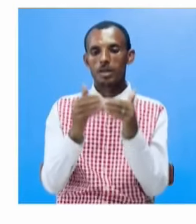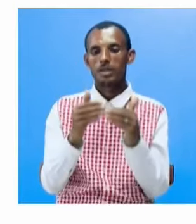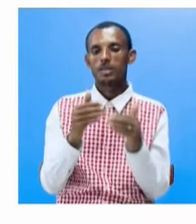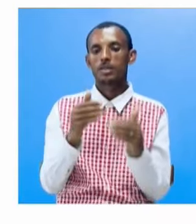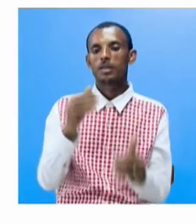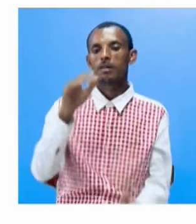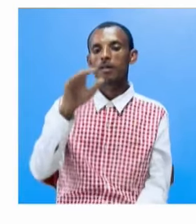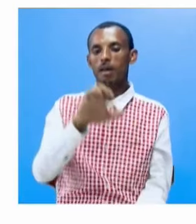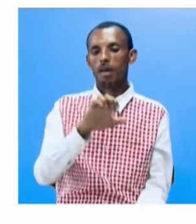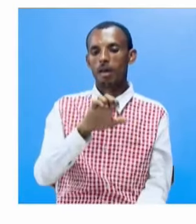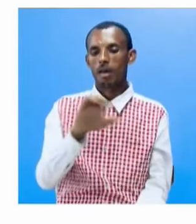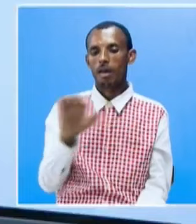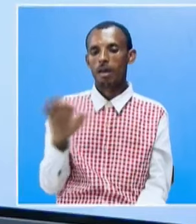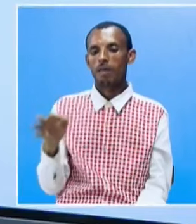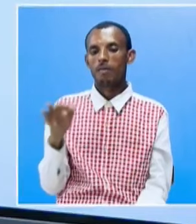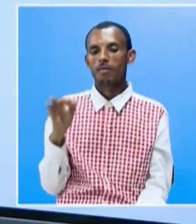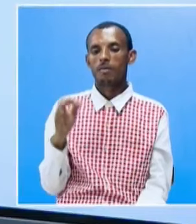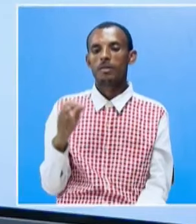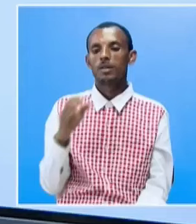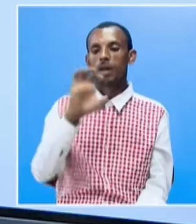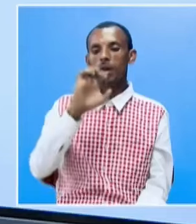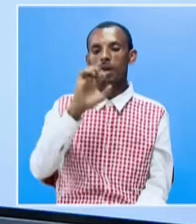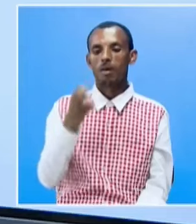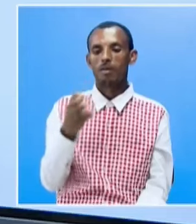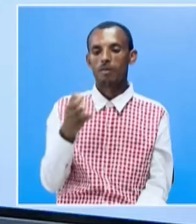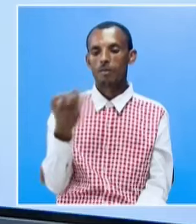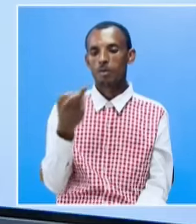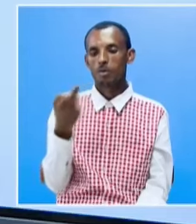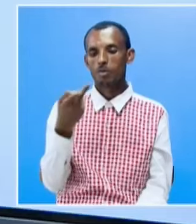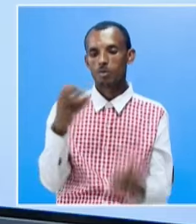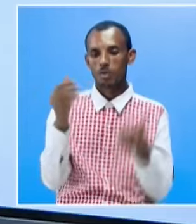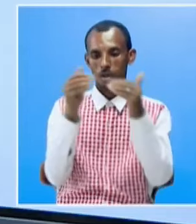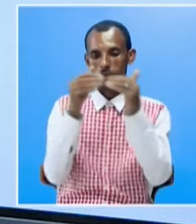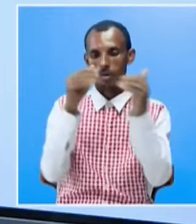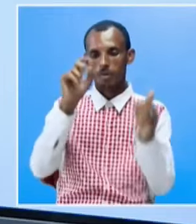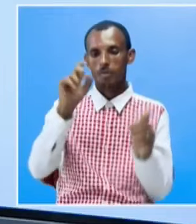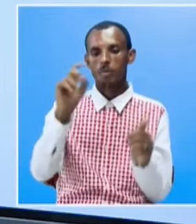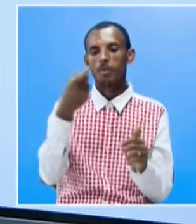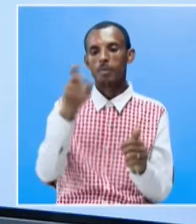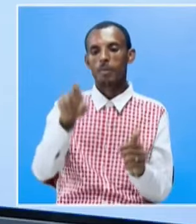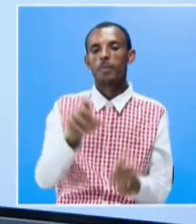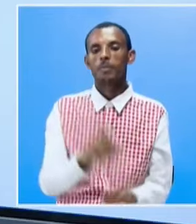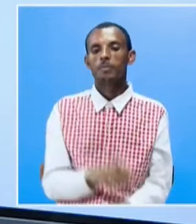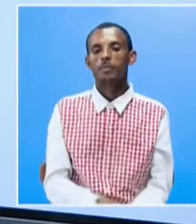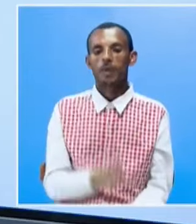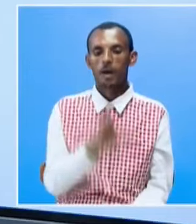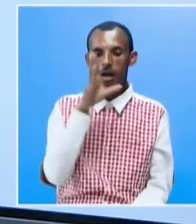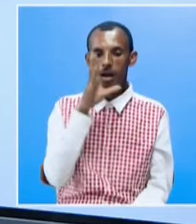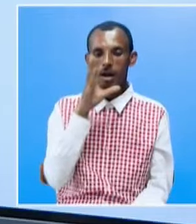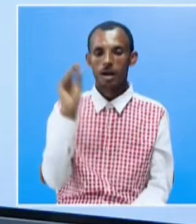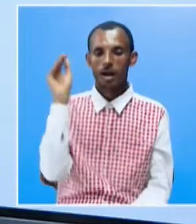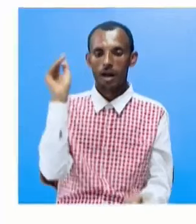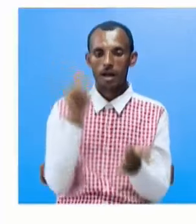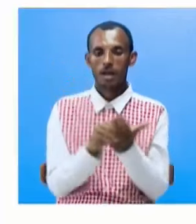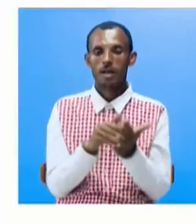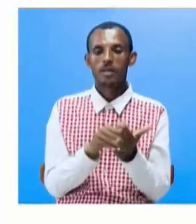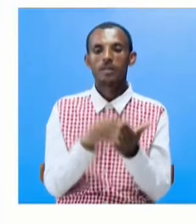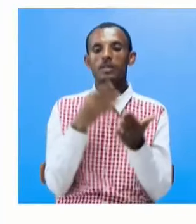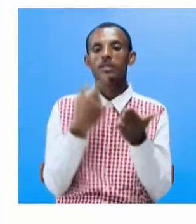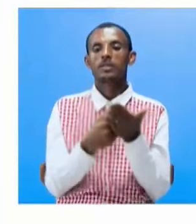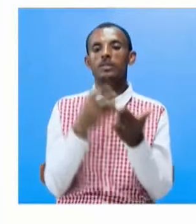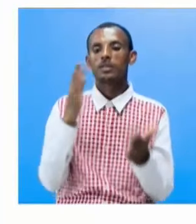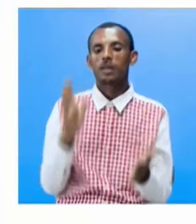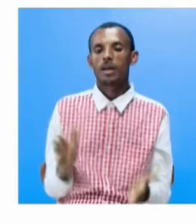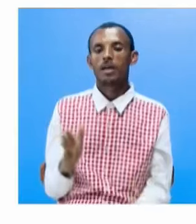EF. This side must be equal with side EF. And again, this